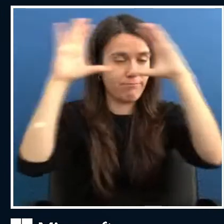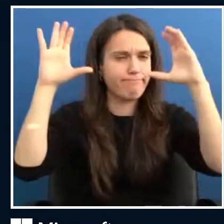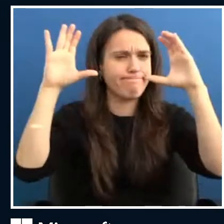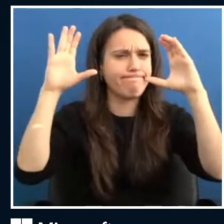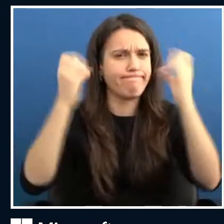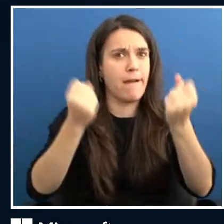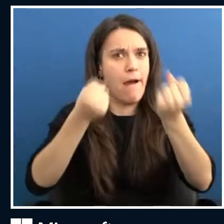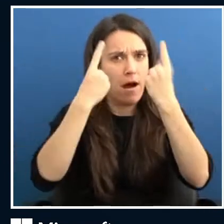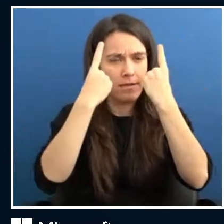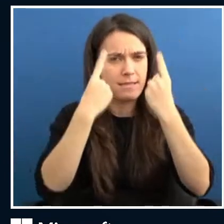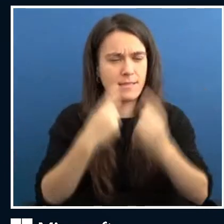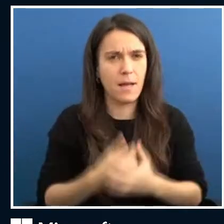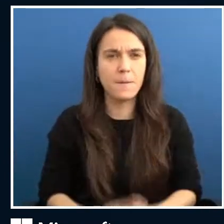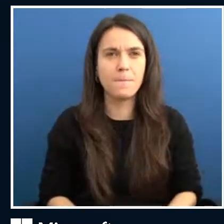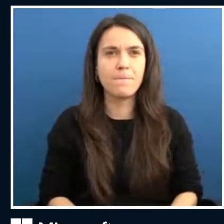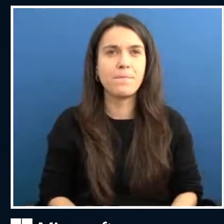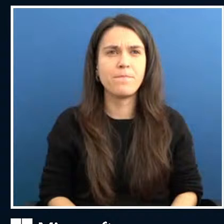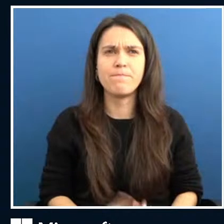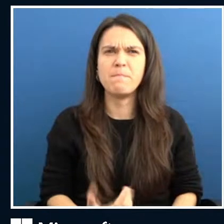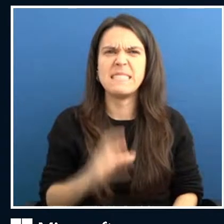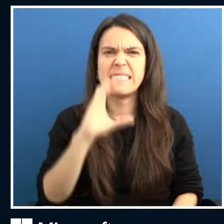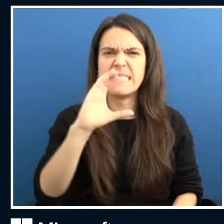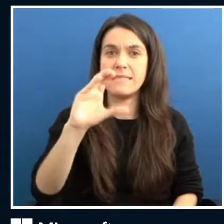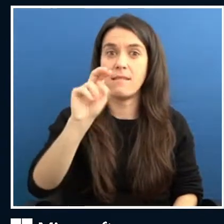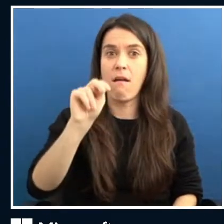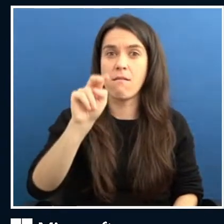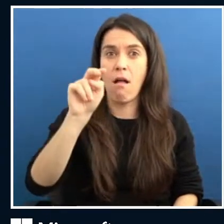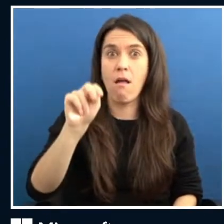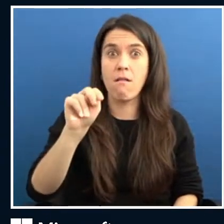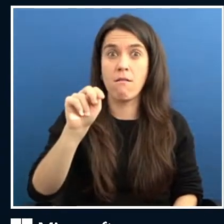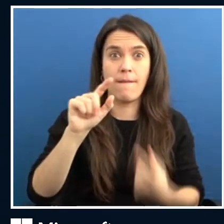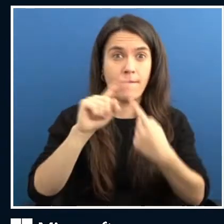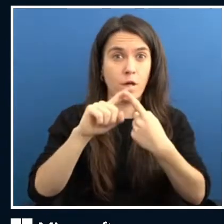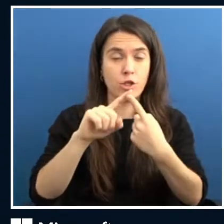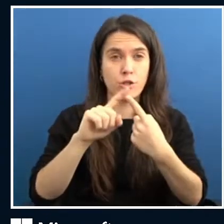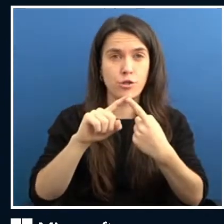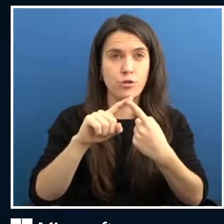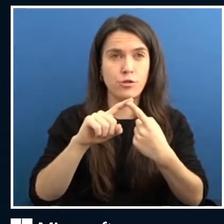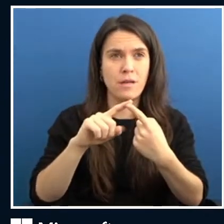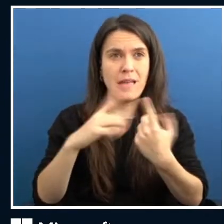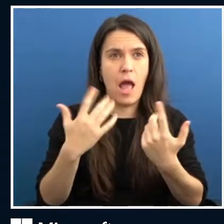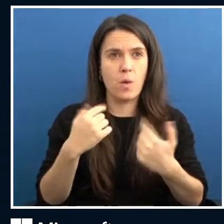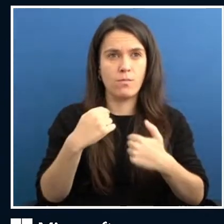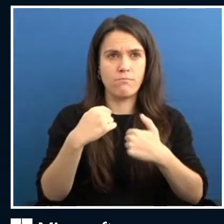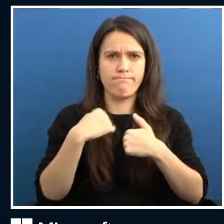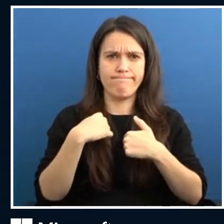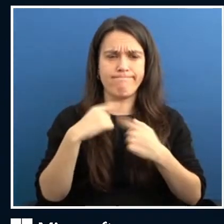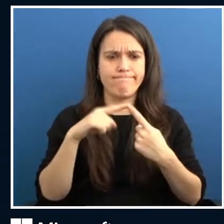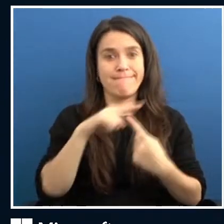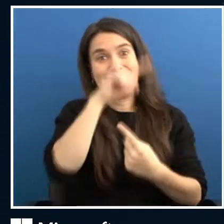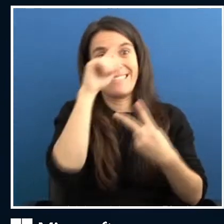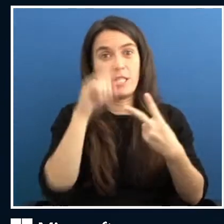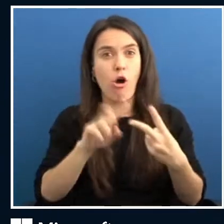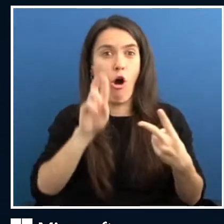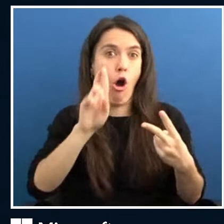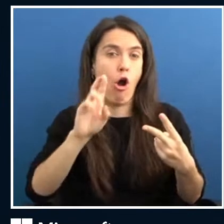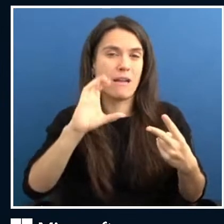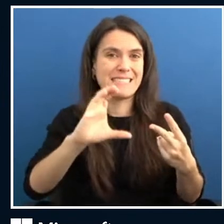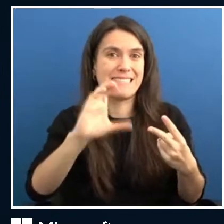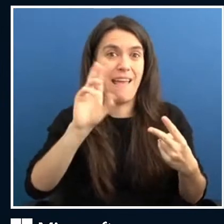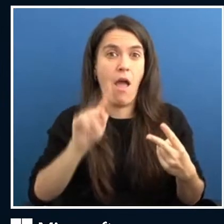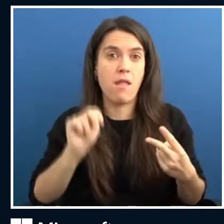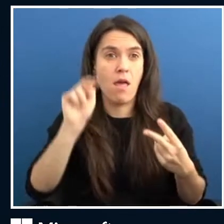how CNNs work. We need to understand how RCNNs work. We also need to know how to use